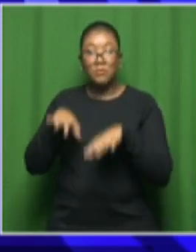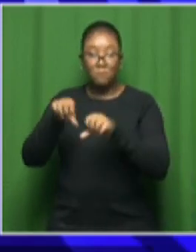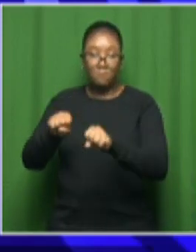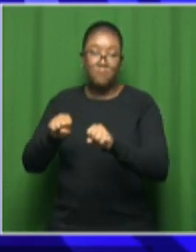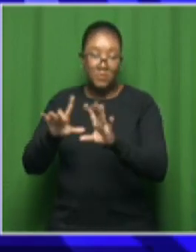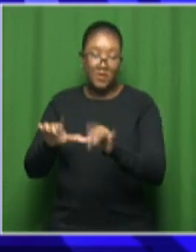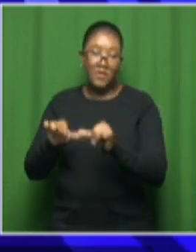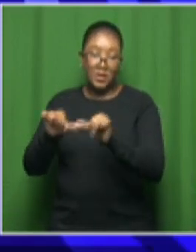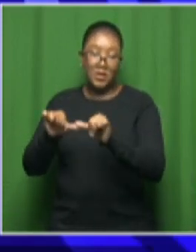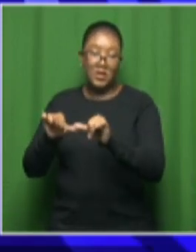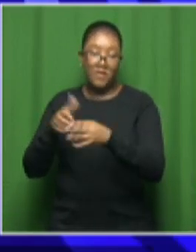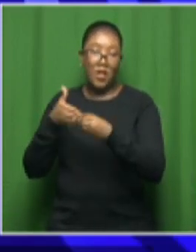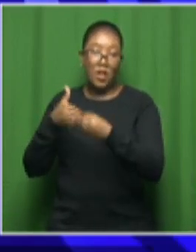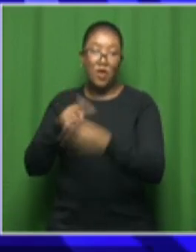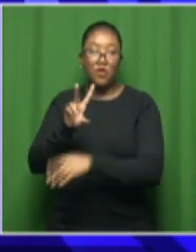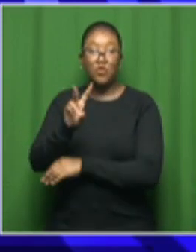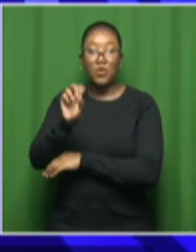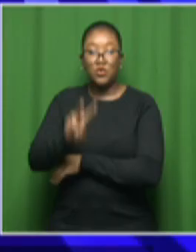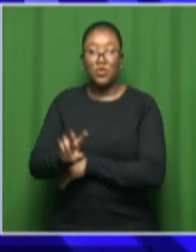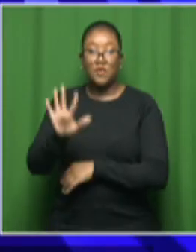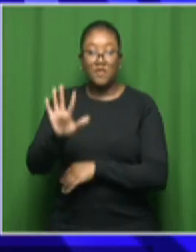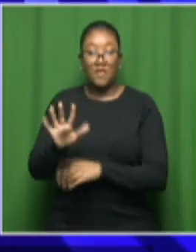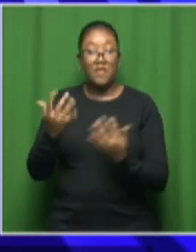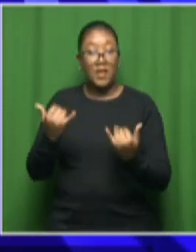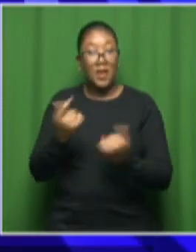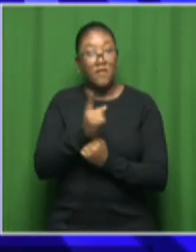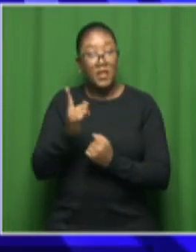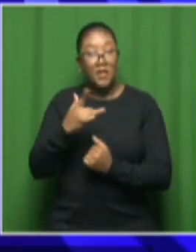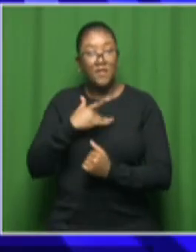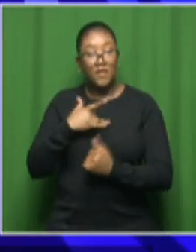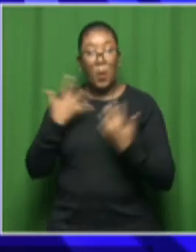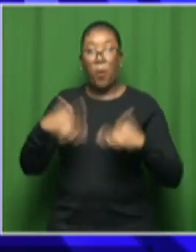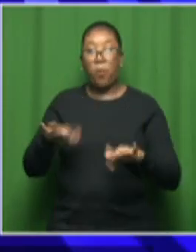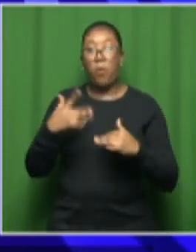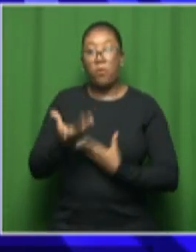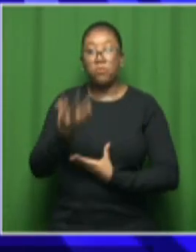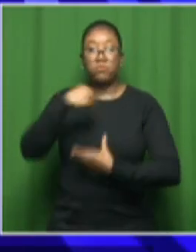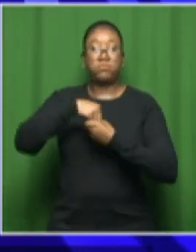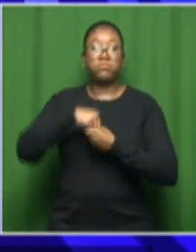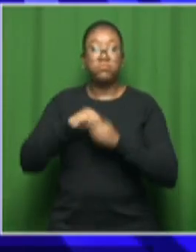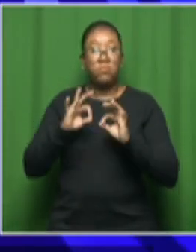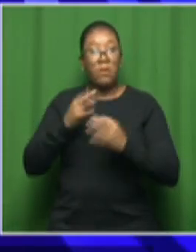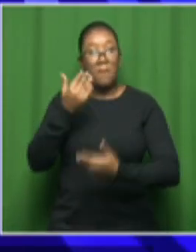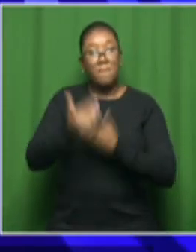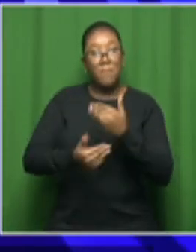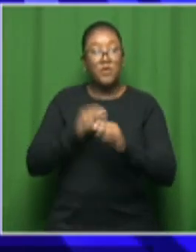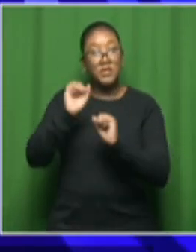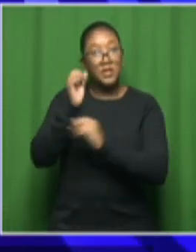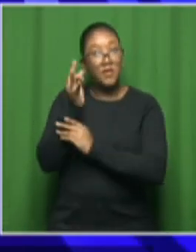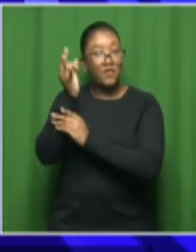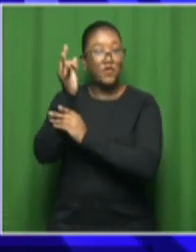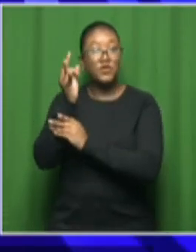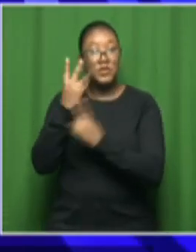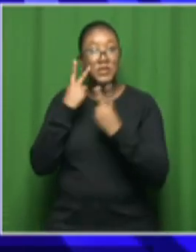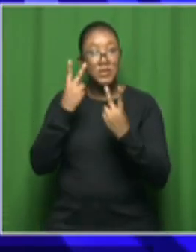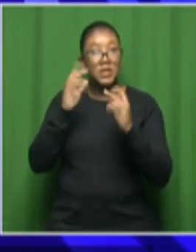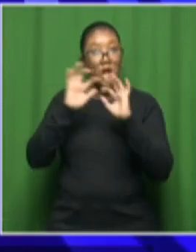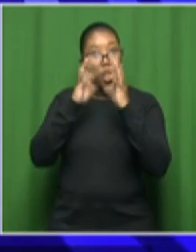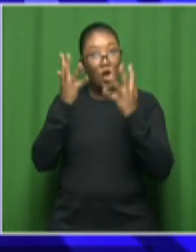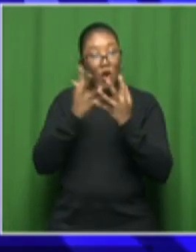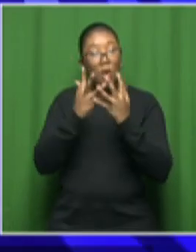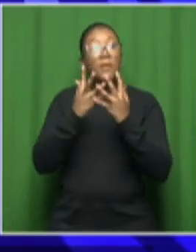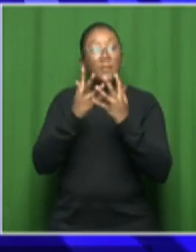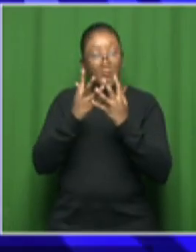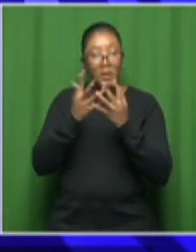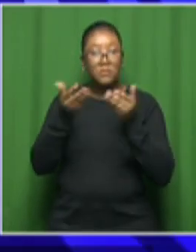said it was important that ordinary people felt that they were part of the process that determined their future, as he touted greater global cooperation to